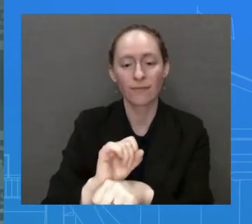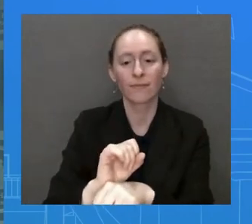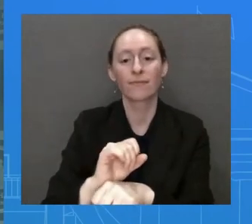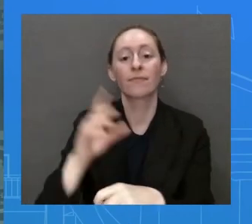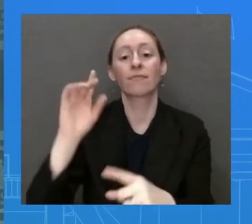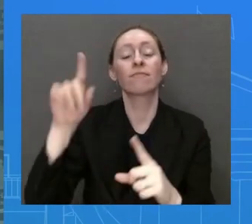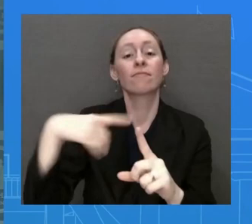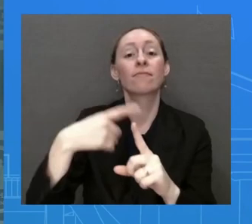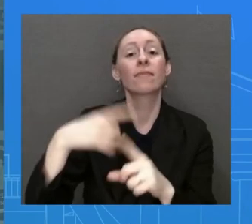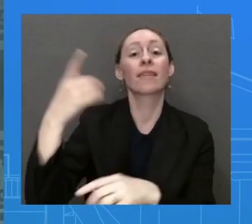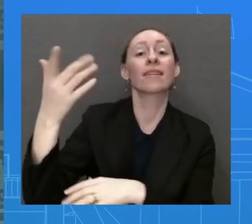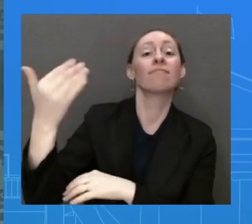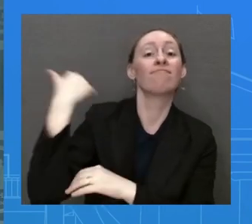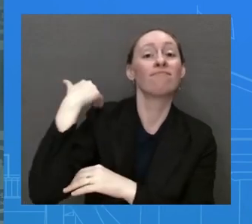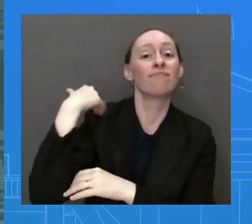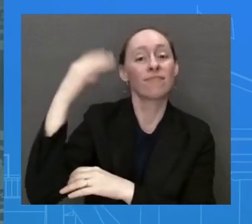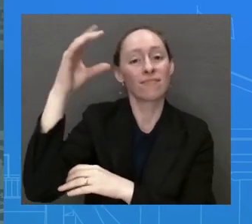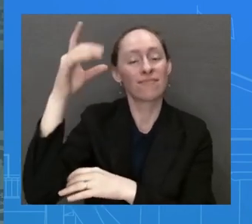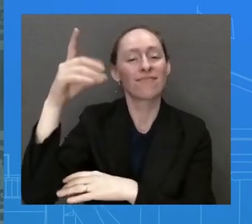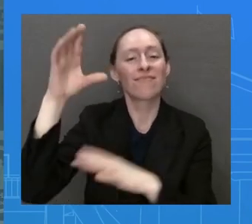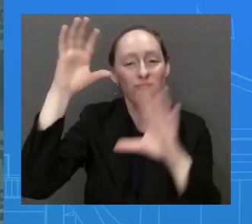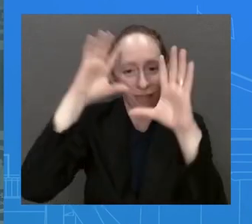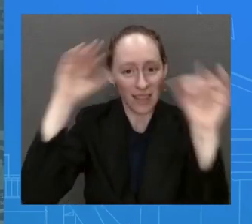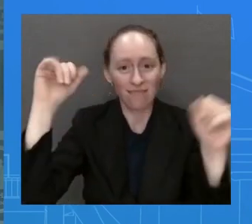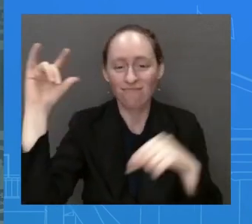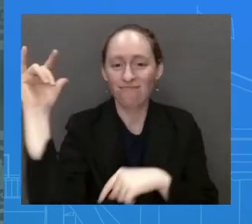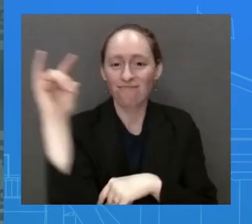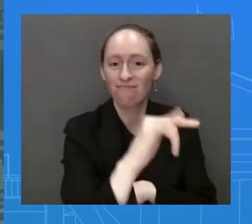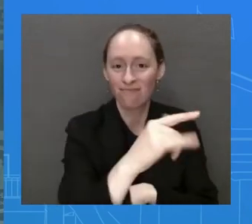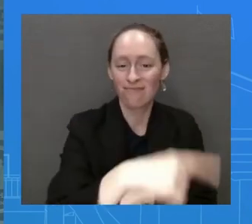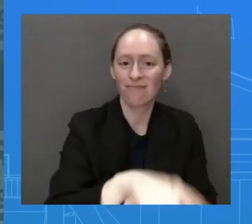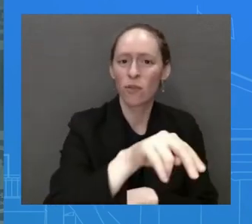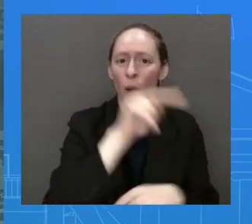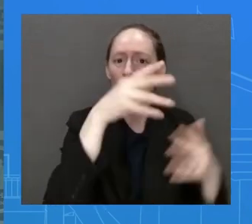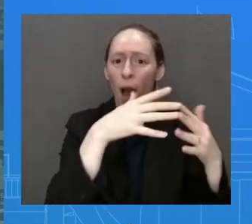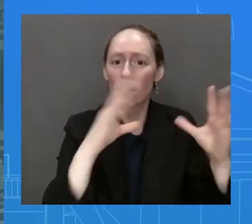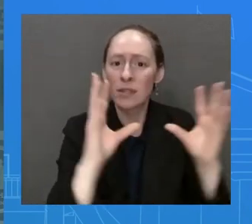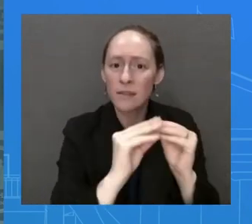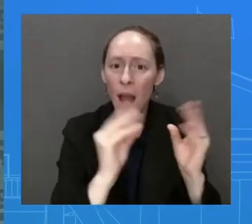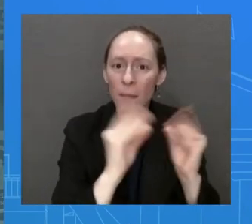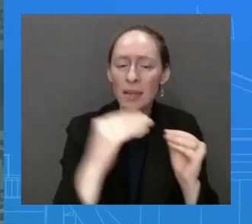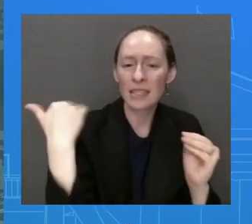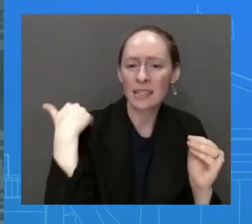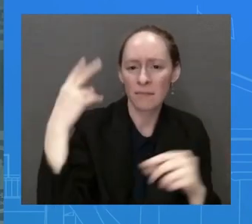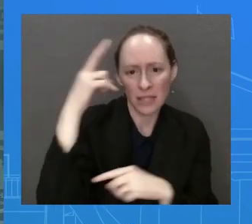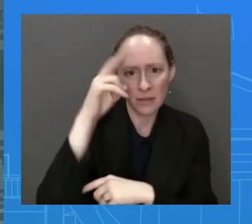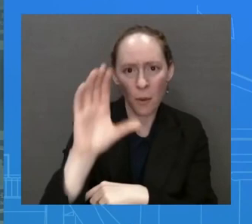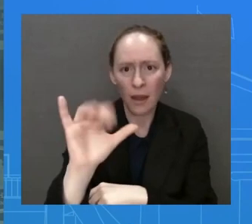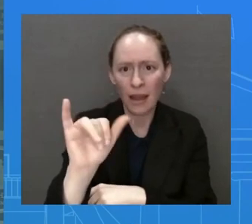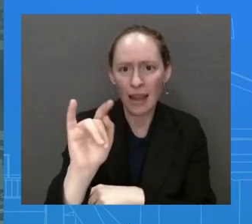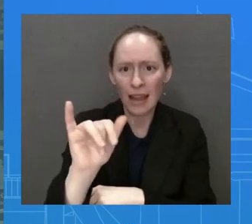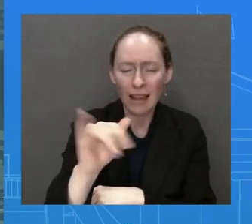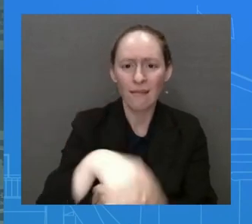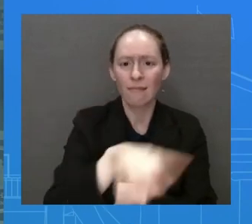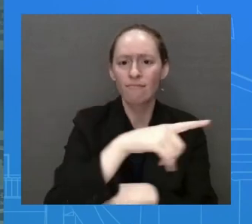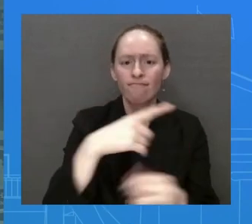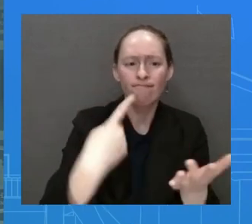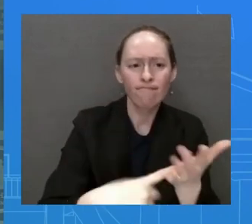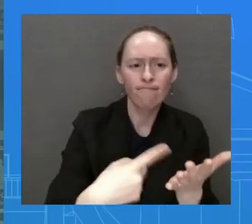2 hour close cooperation with Mexico and Canada to address shared challenges that impact the American